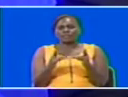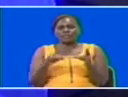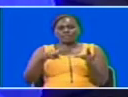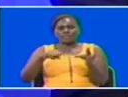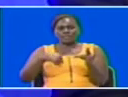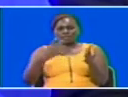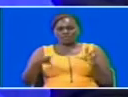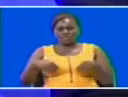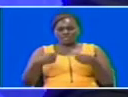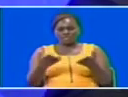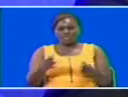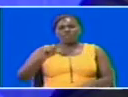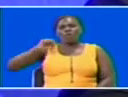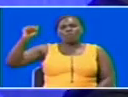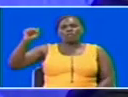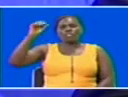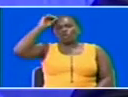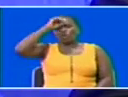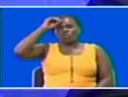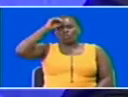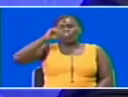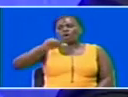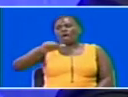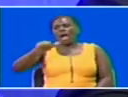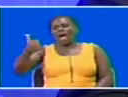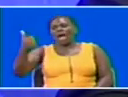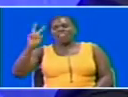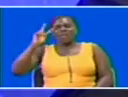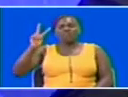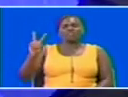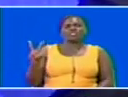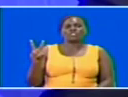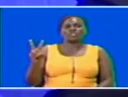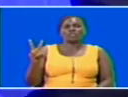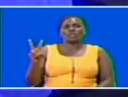give political opinion as an alternative niche. Now, there